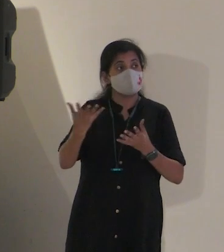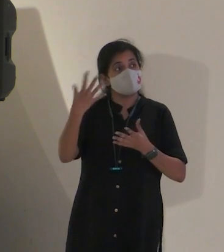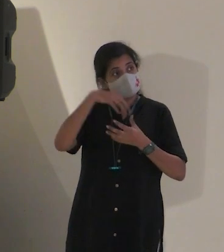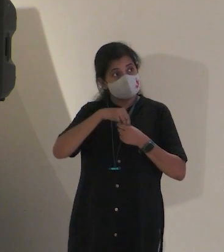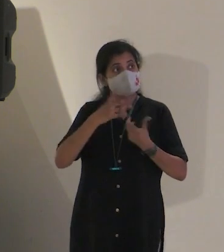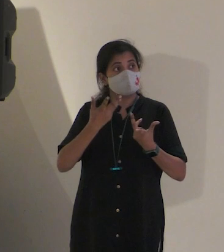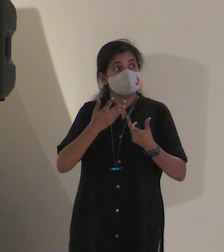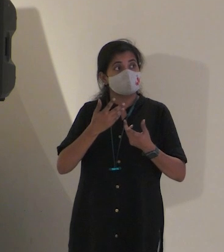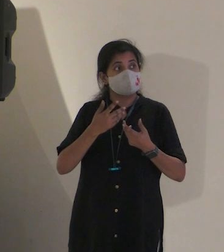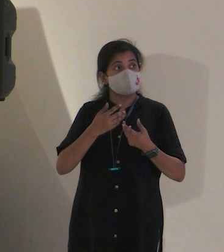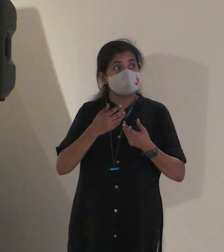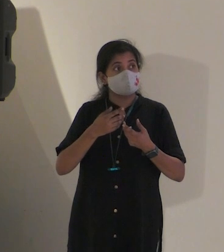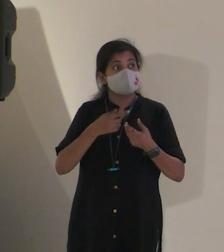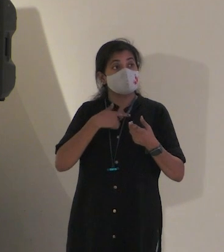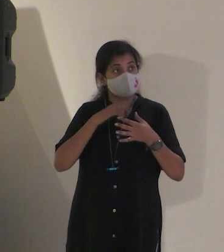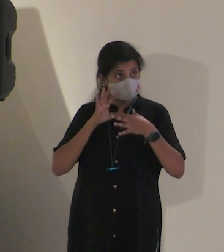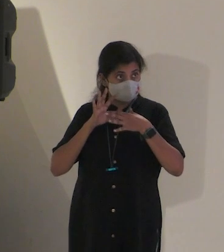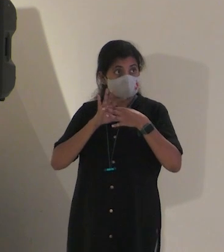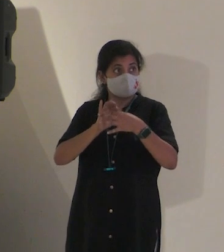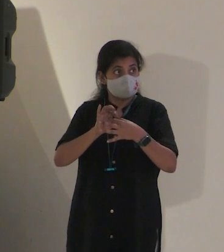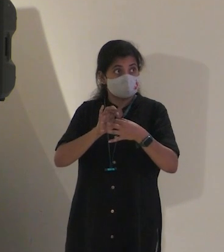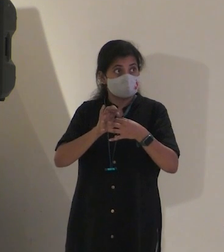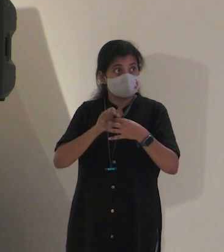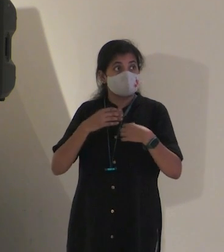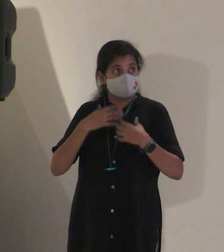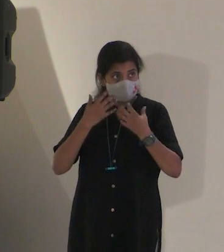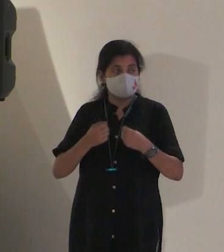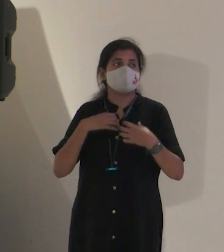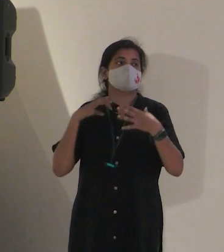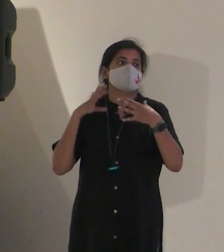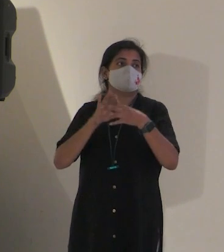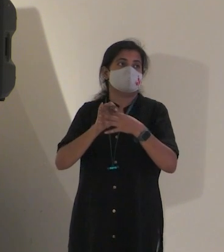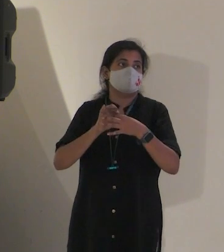of the kind of collaborations that I look forward to.